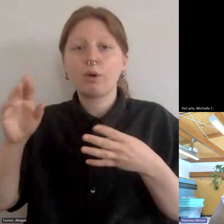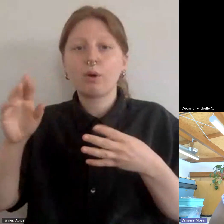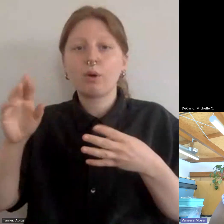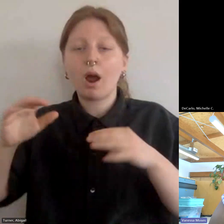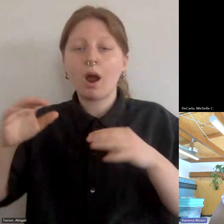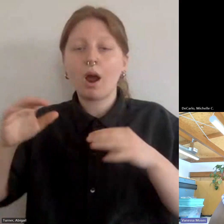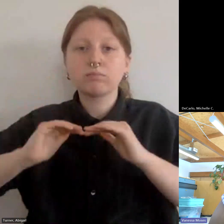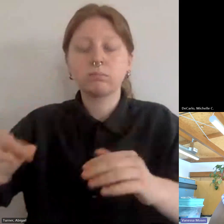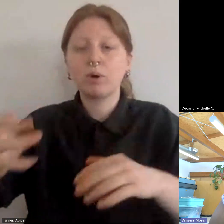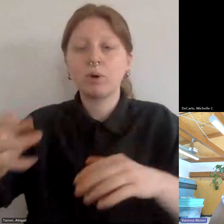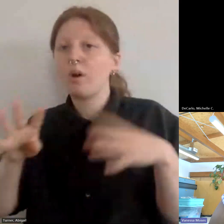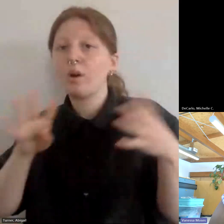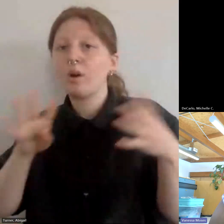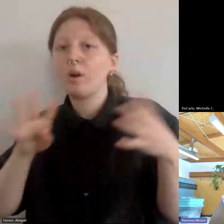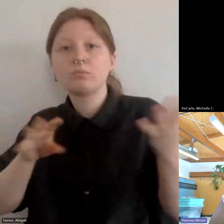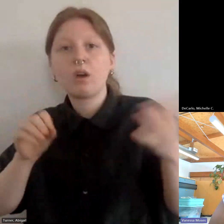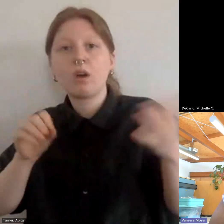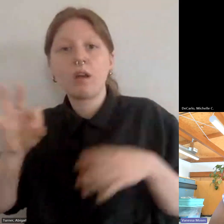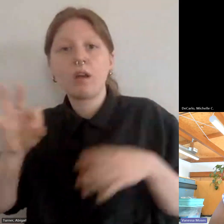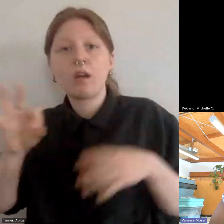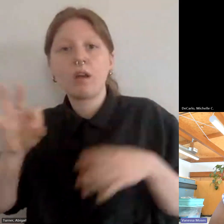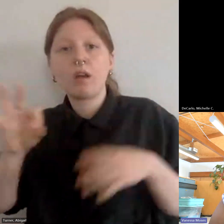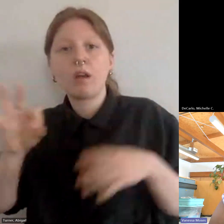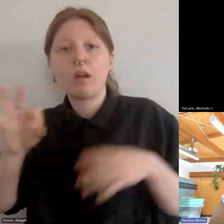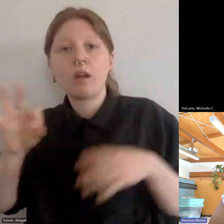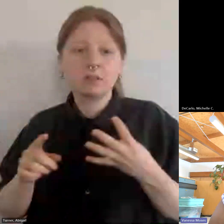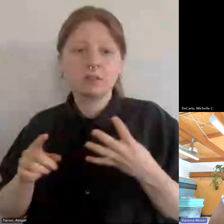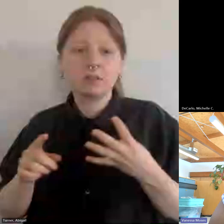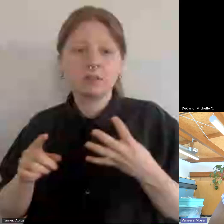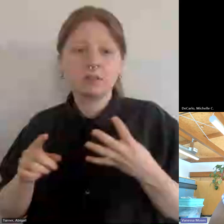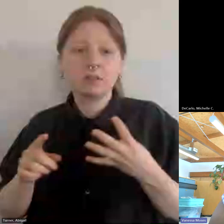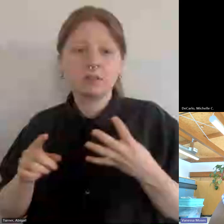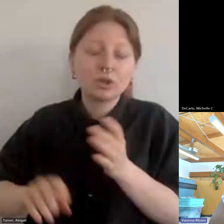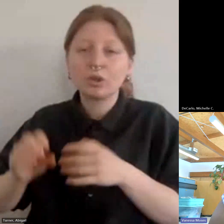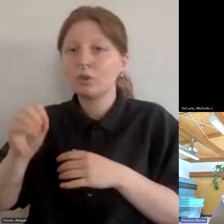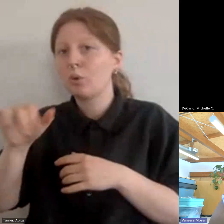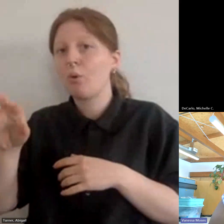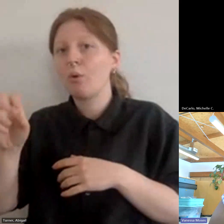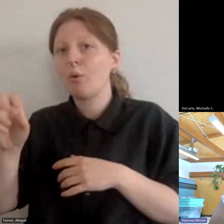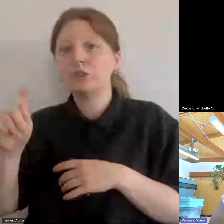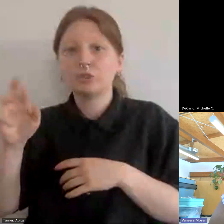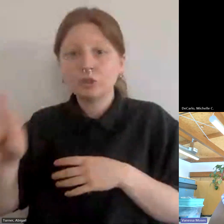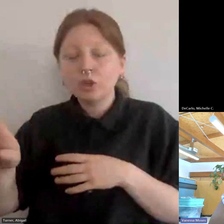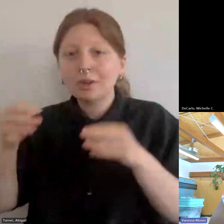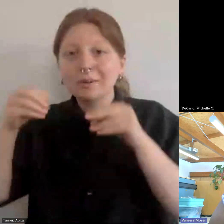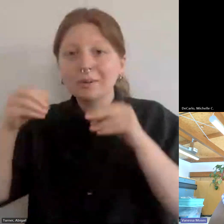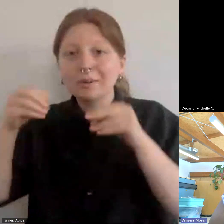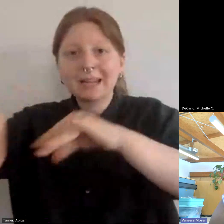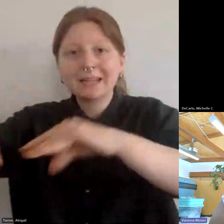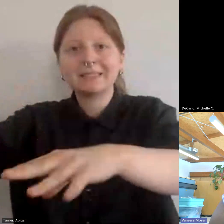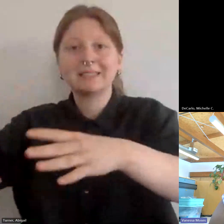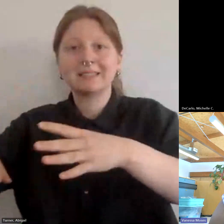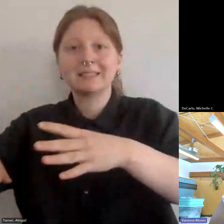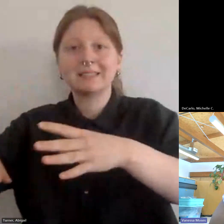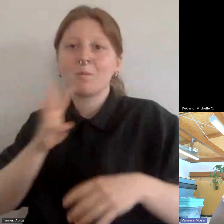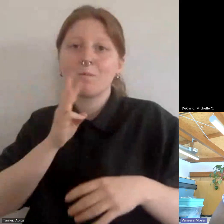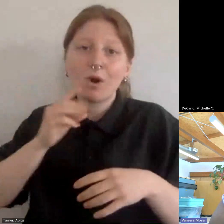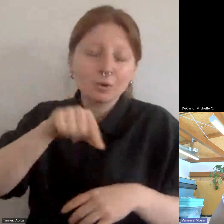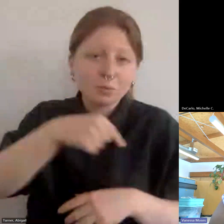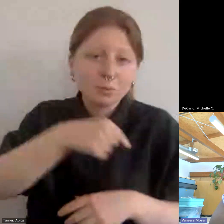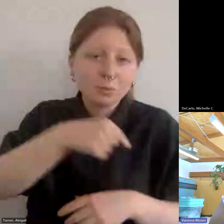bay, people who engage in research and oyster restoration, oyster planning, water quality research.